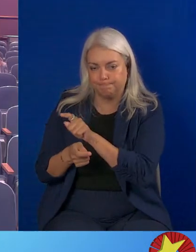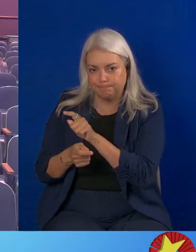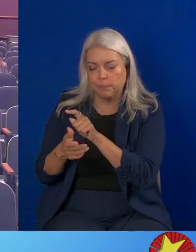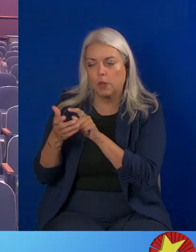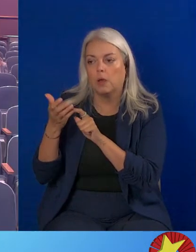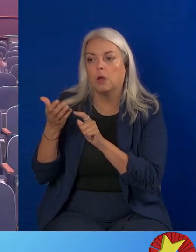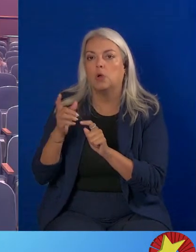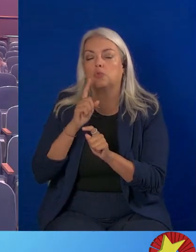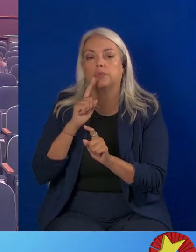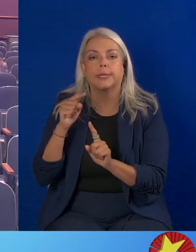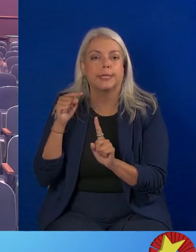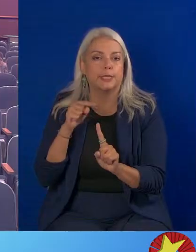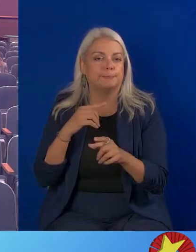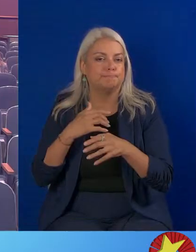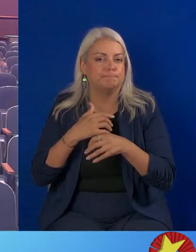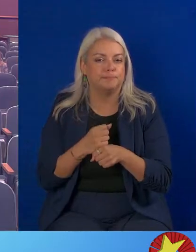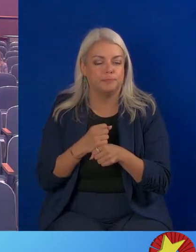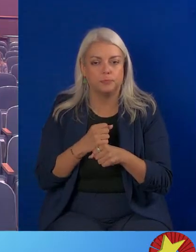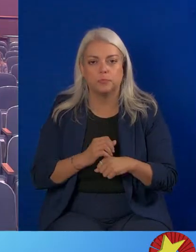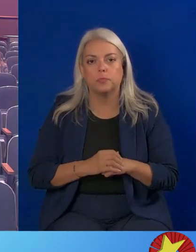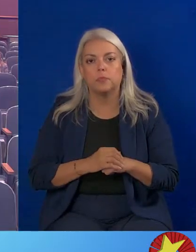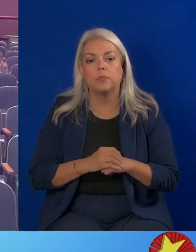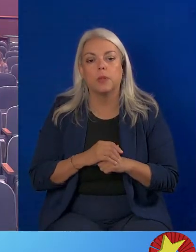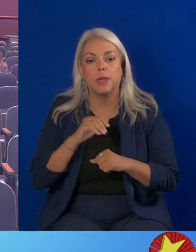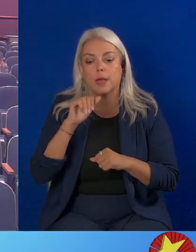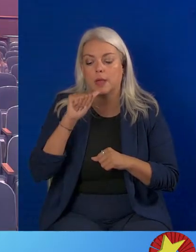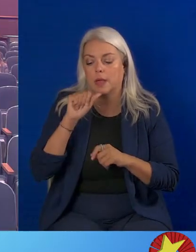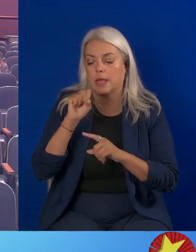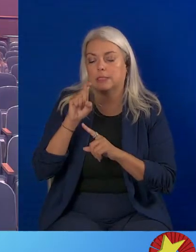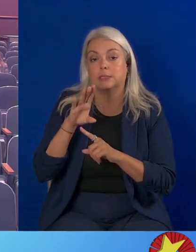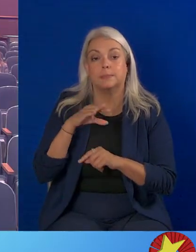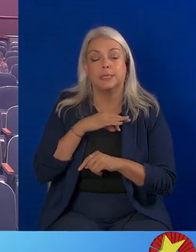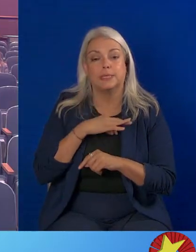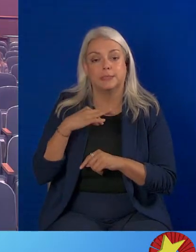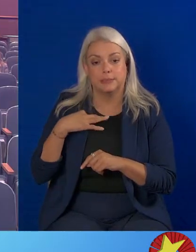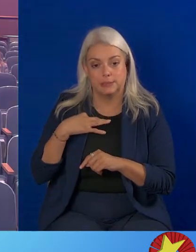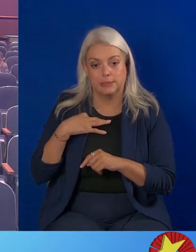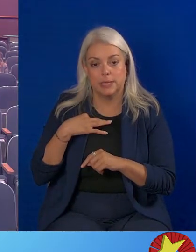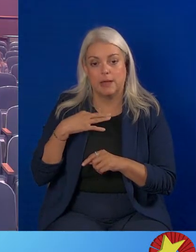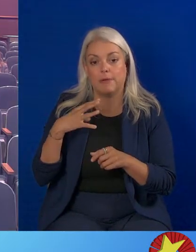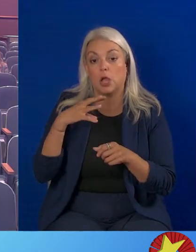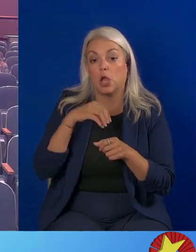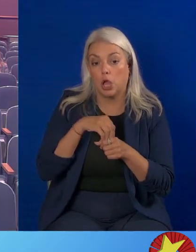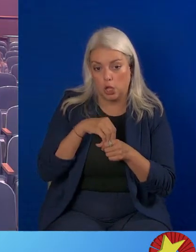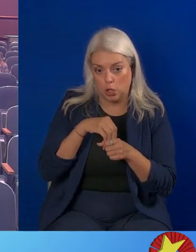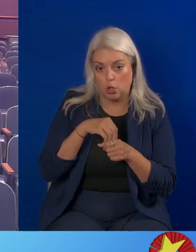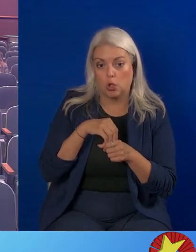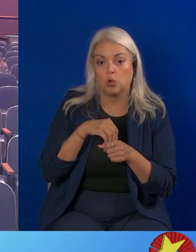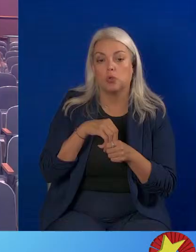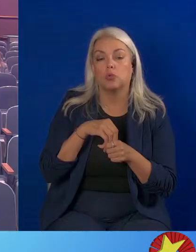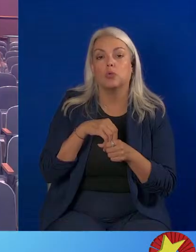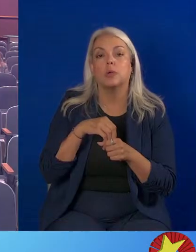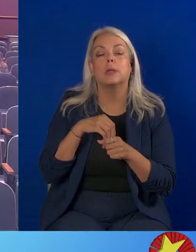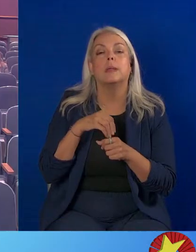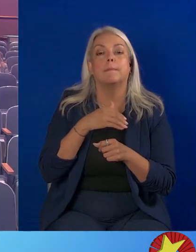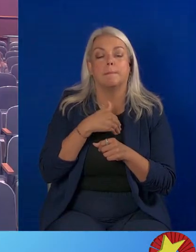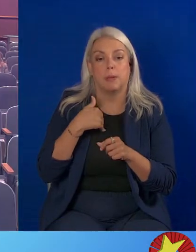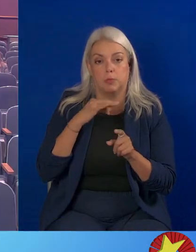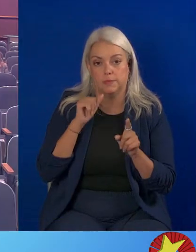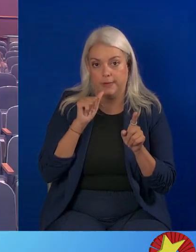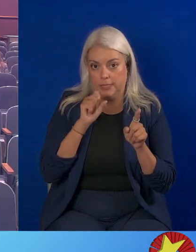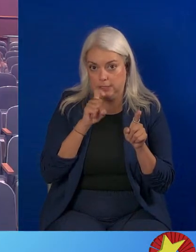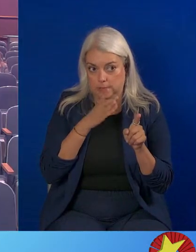basically stating that ASDB staff members, including members of the ASDB board and